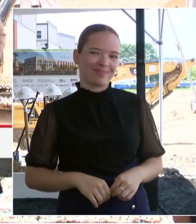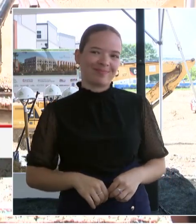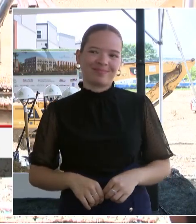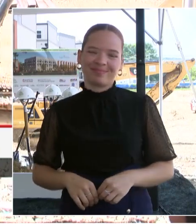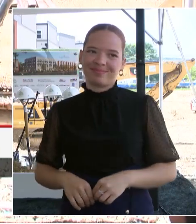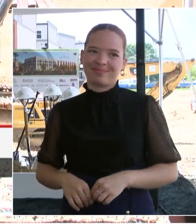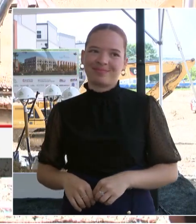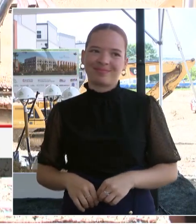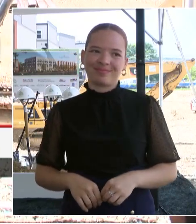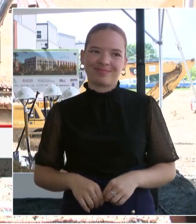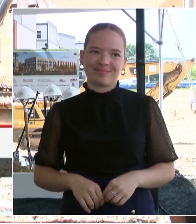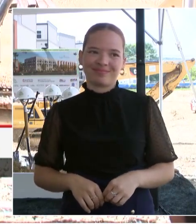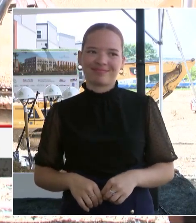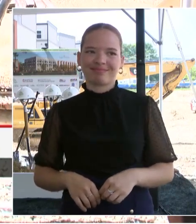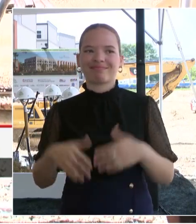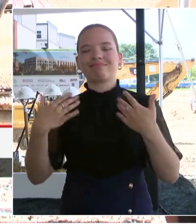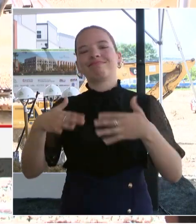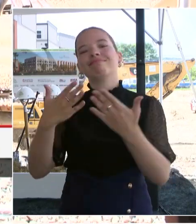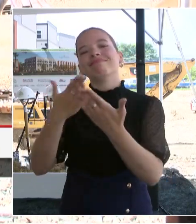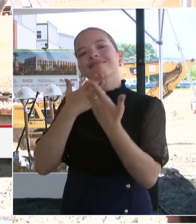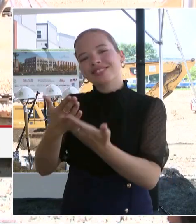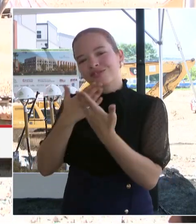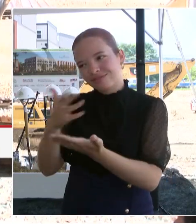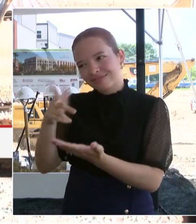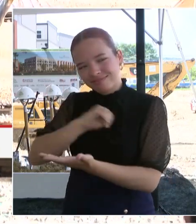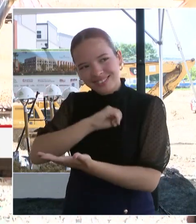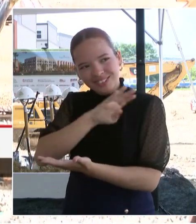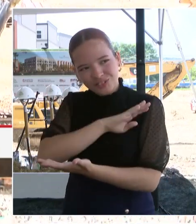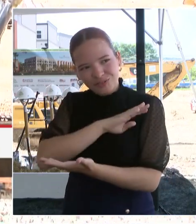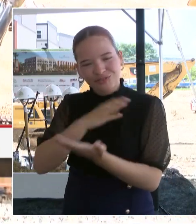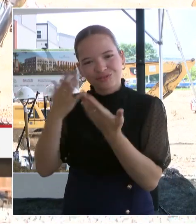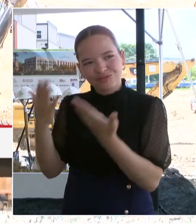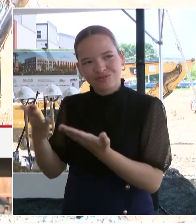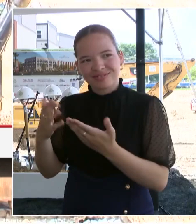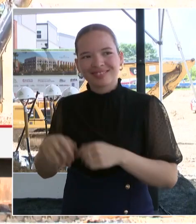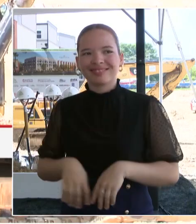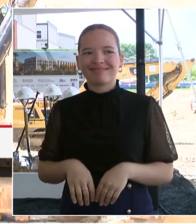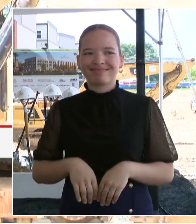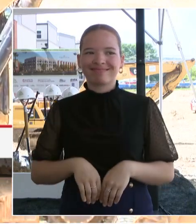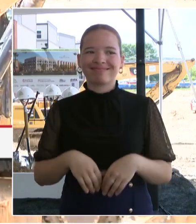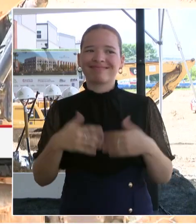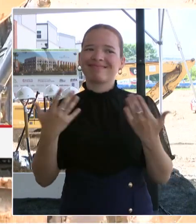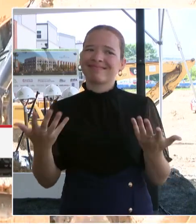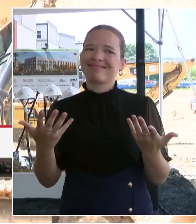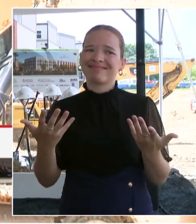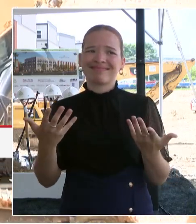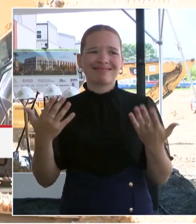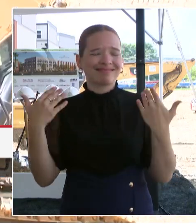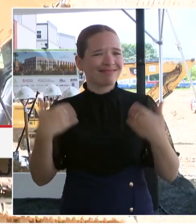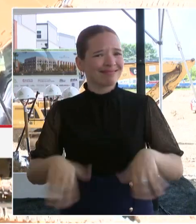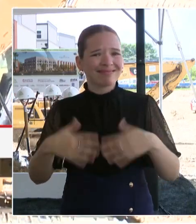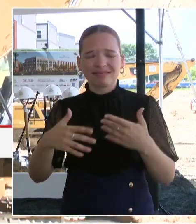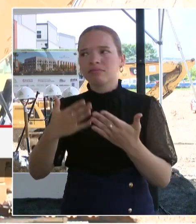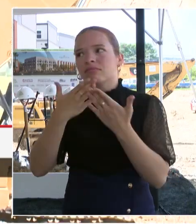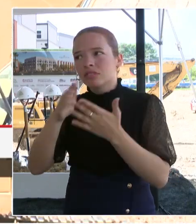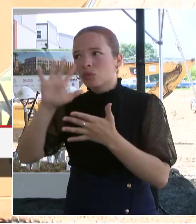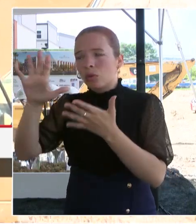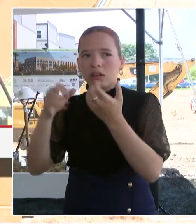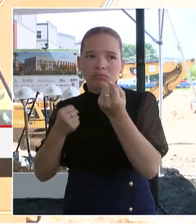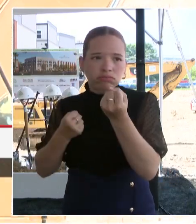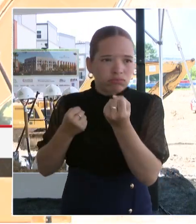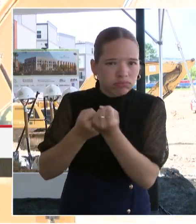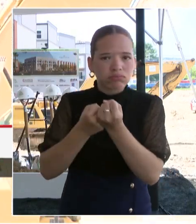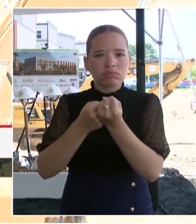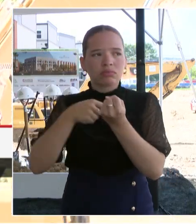Thank you, Madam Mayor, and I want to say thank you for your steadfast support for our Ward 4 community,